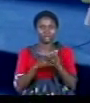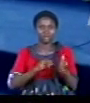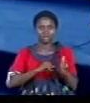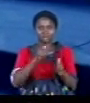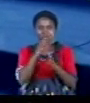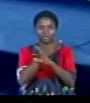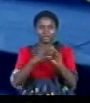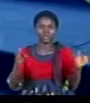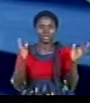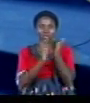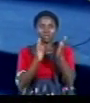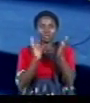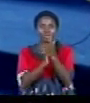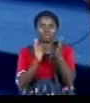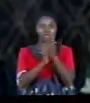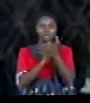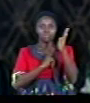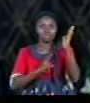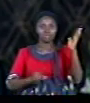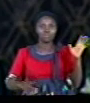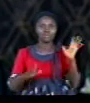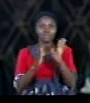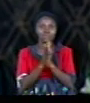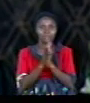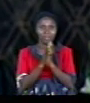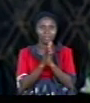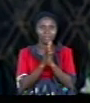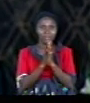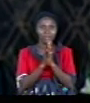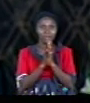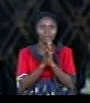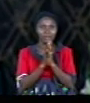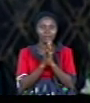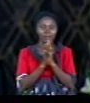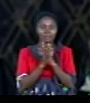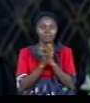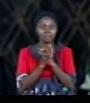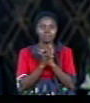the Lord. We rise up now